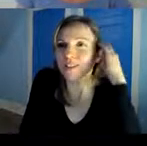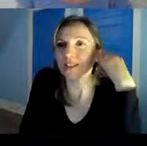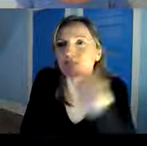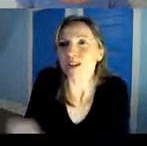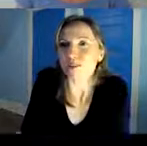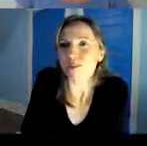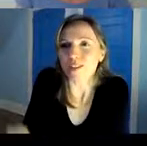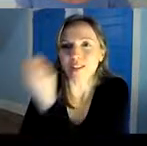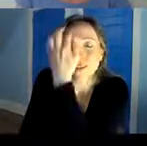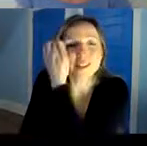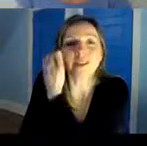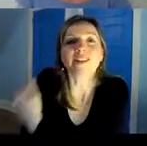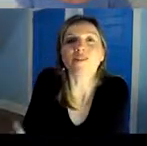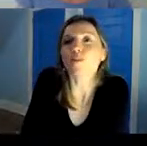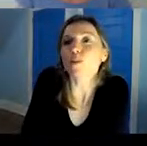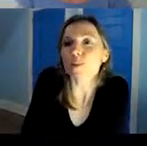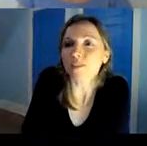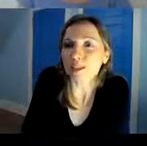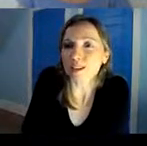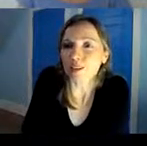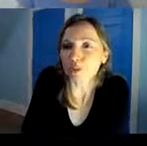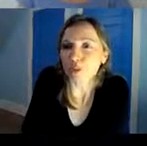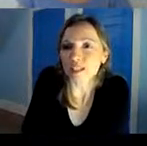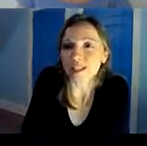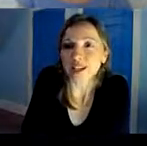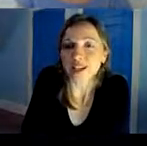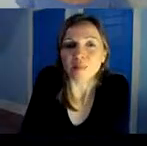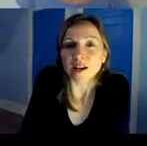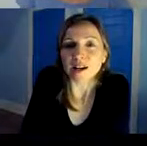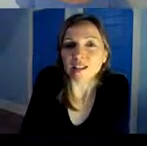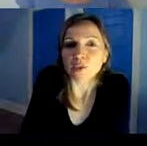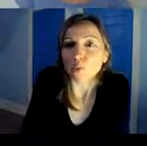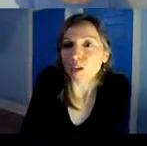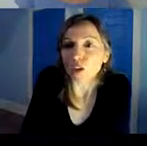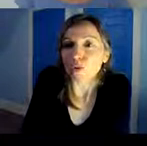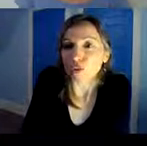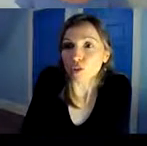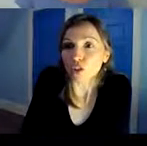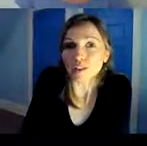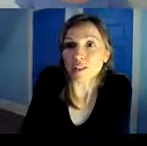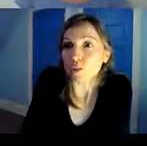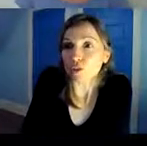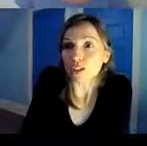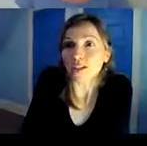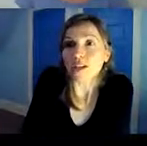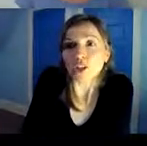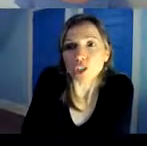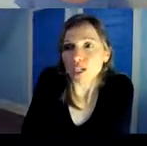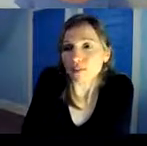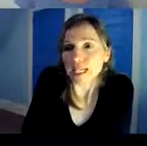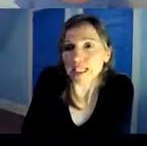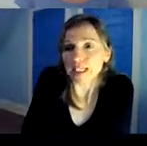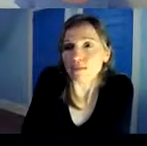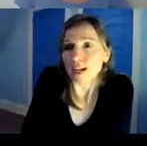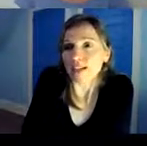know actually if you have wintergreen in the West, but here there's a beautiful native plant called wintergreen. But if you wanna know for sure that it's wintergreen, you just